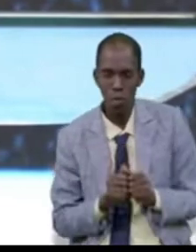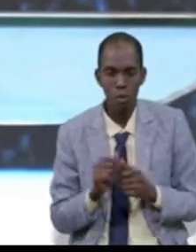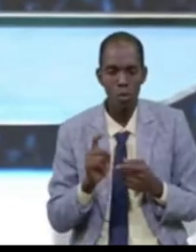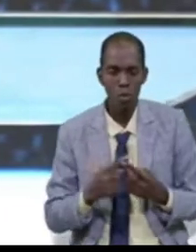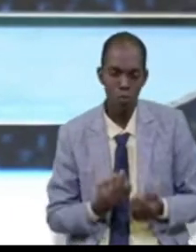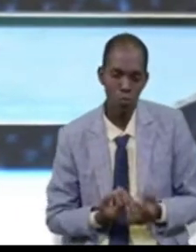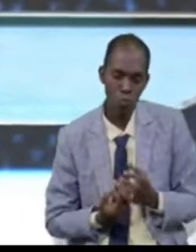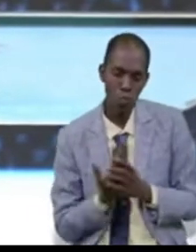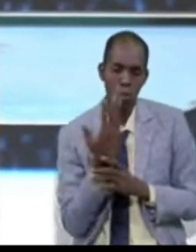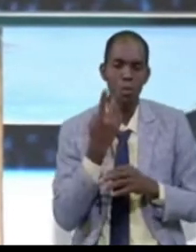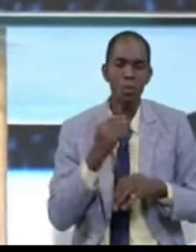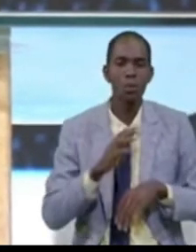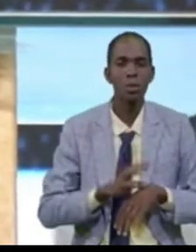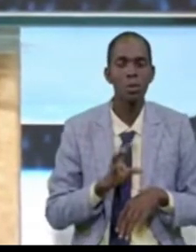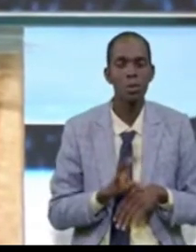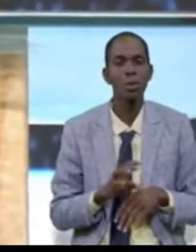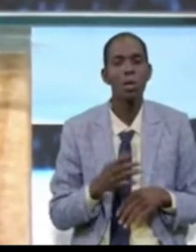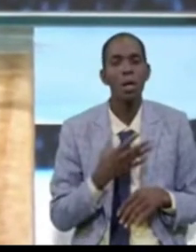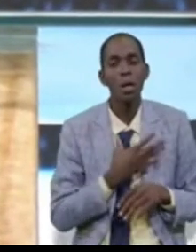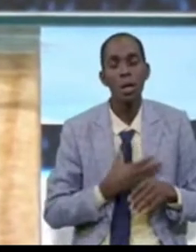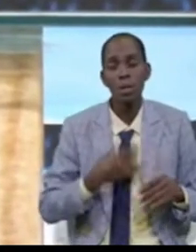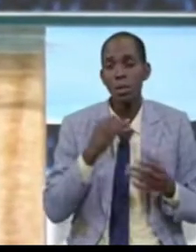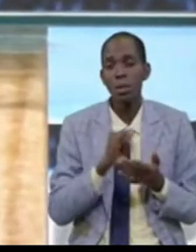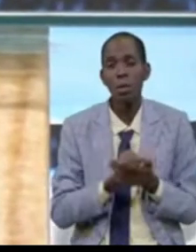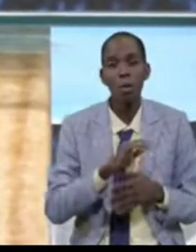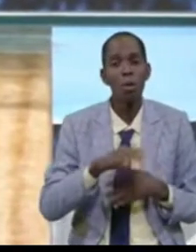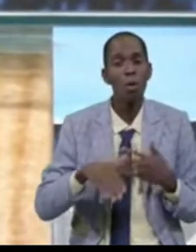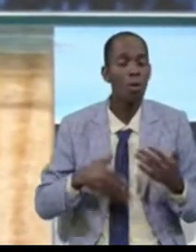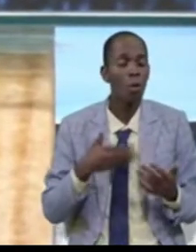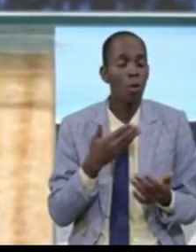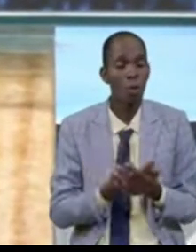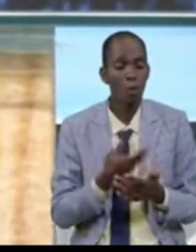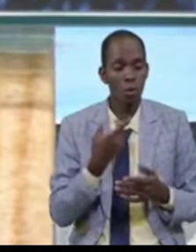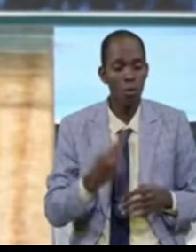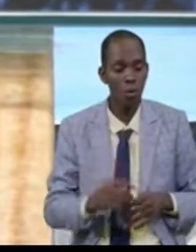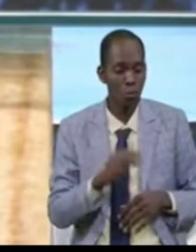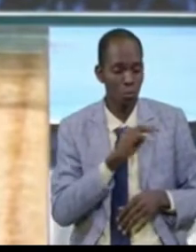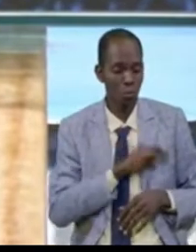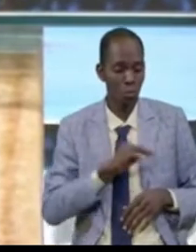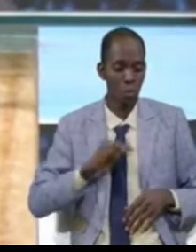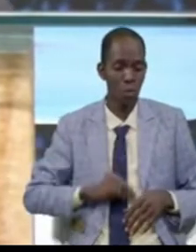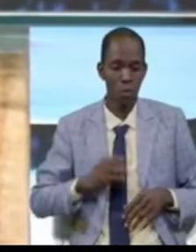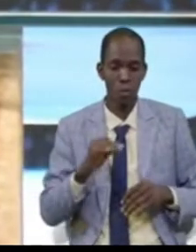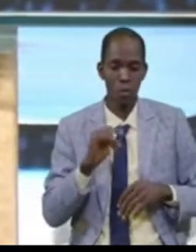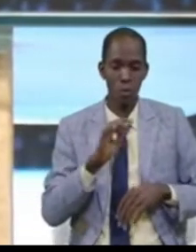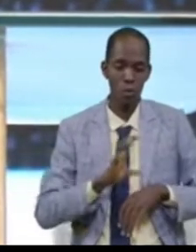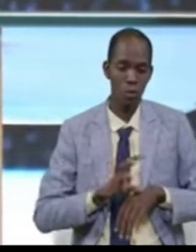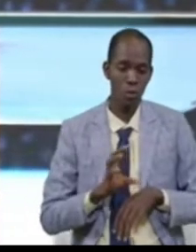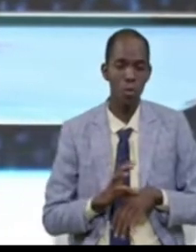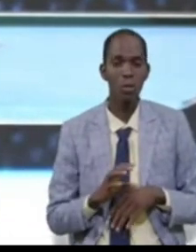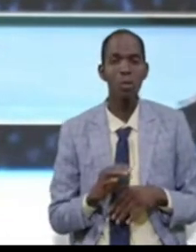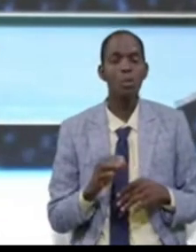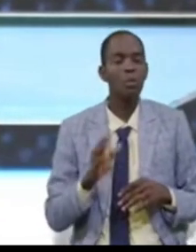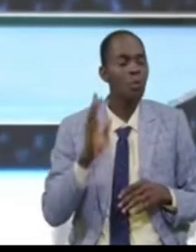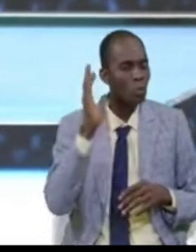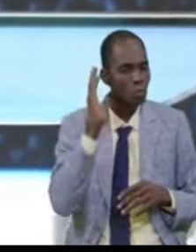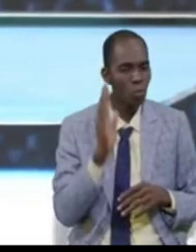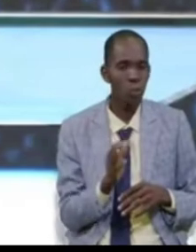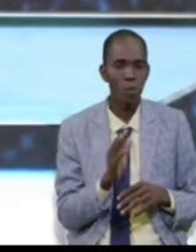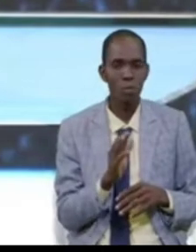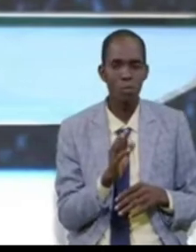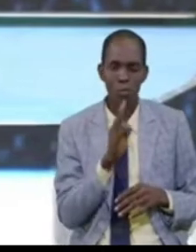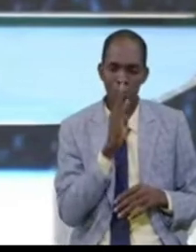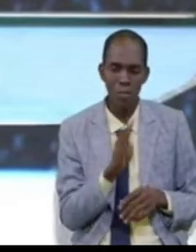forward. And then it says, all the functions of the members of the body, they remain as God